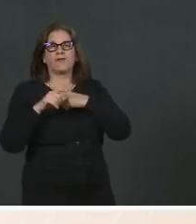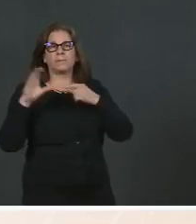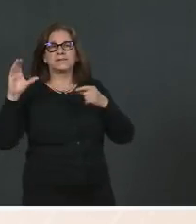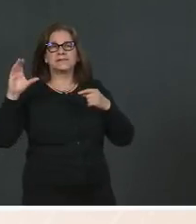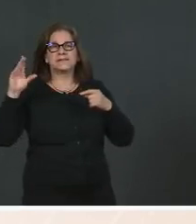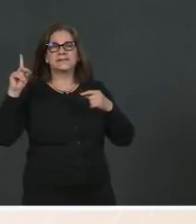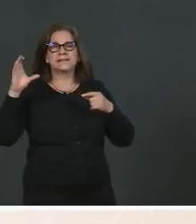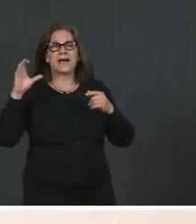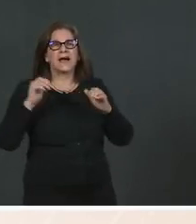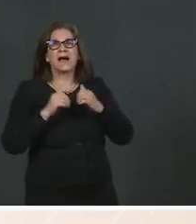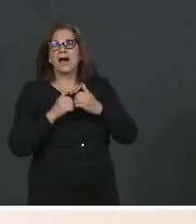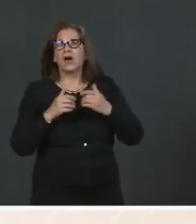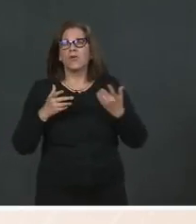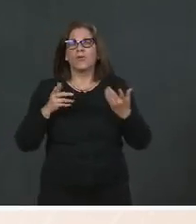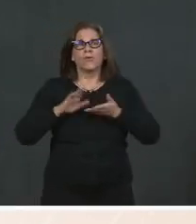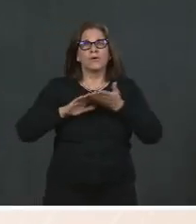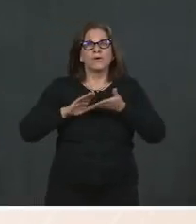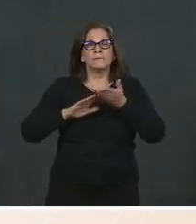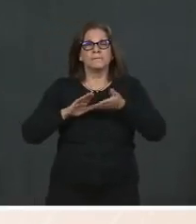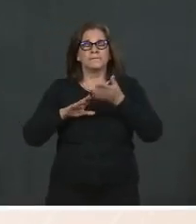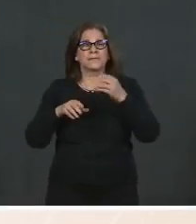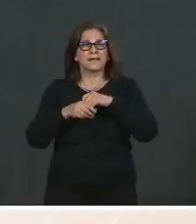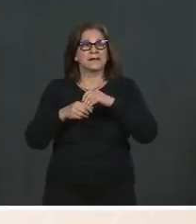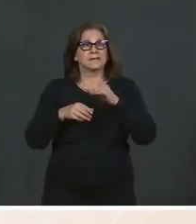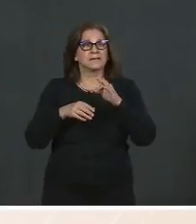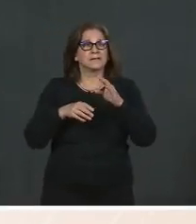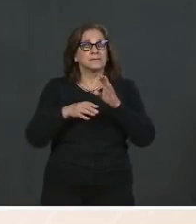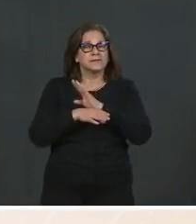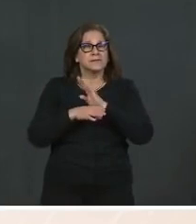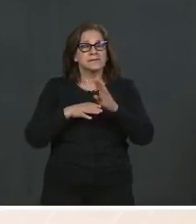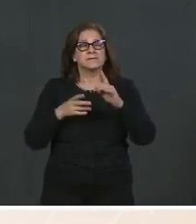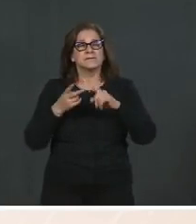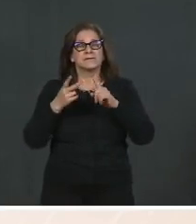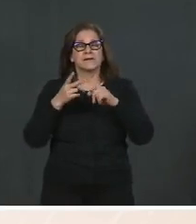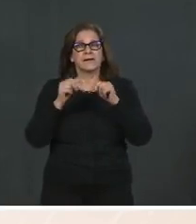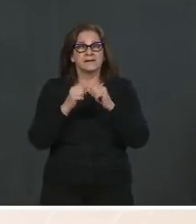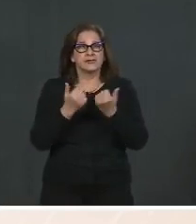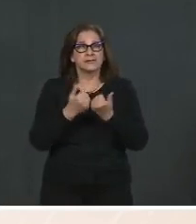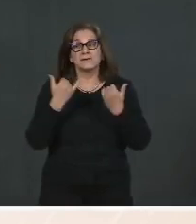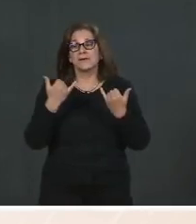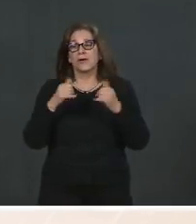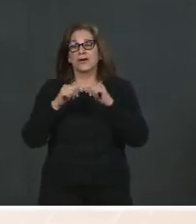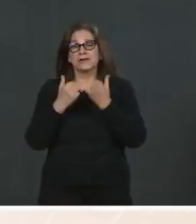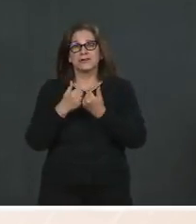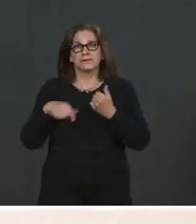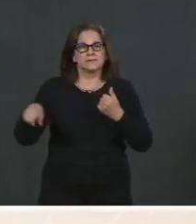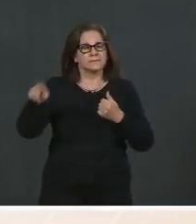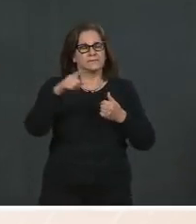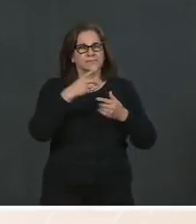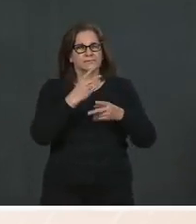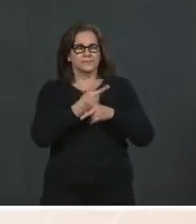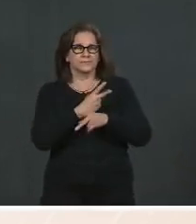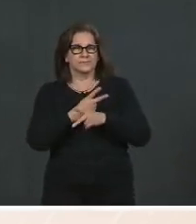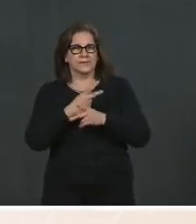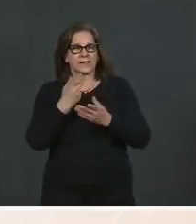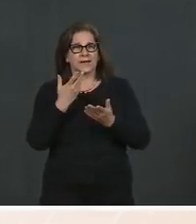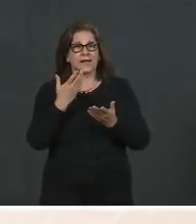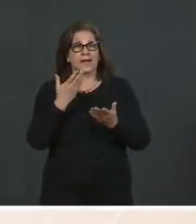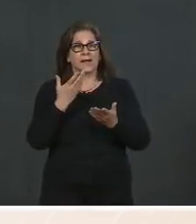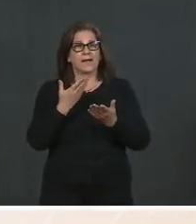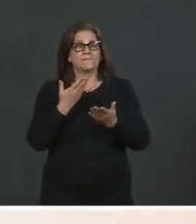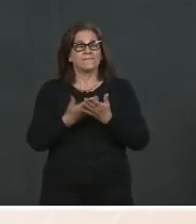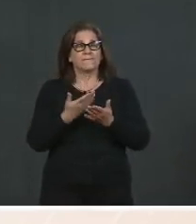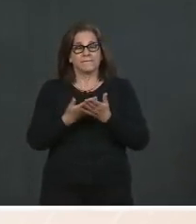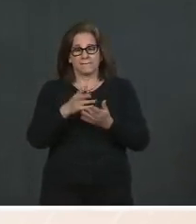around vaccine verification. And that issue will touch many agencies, as verification is an issue that will potentially touch many sectors